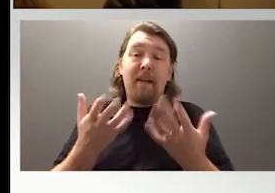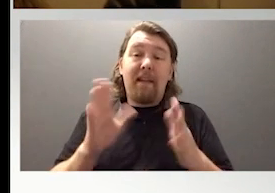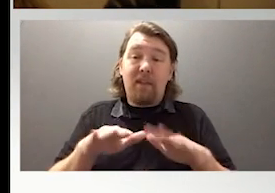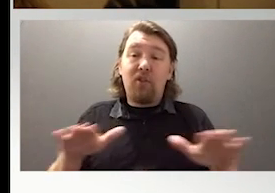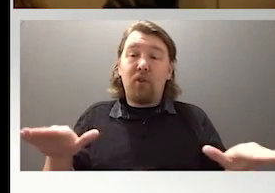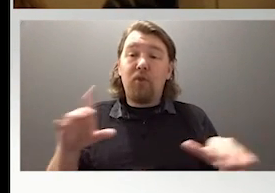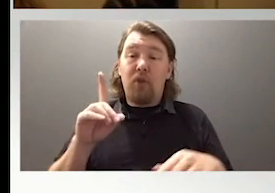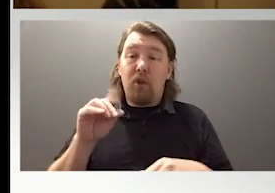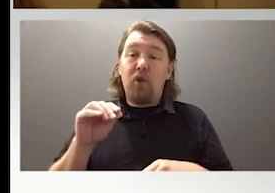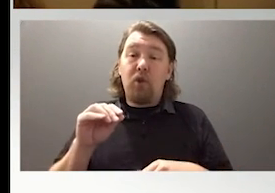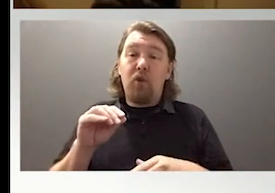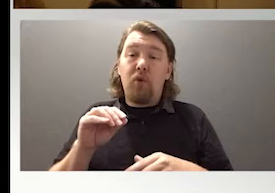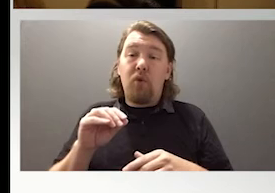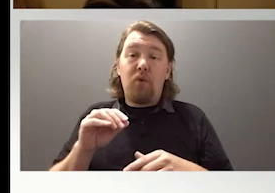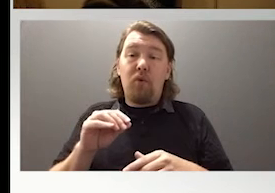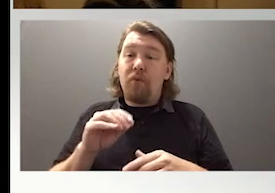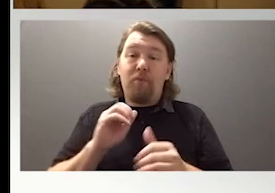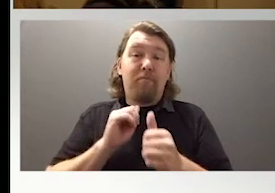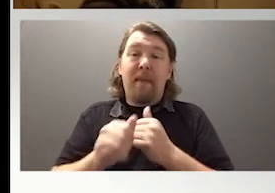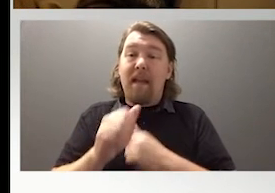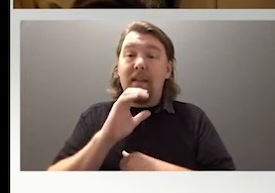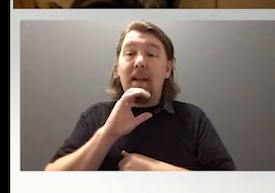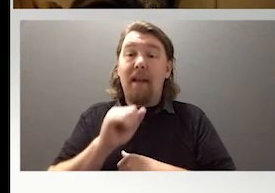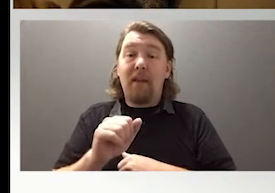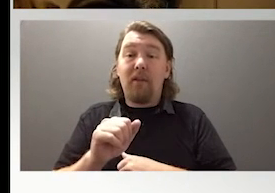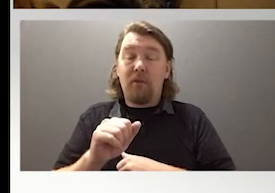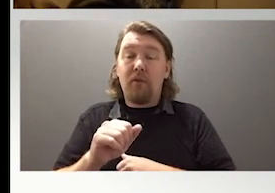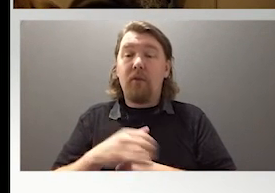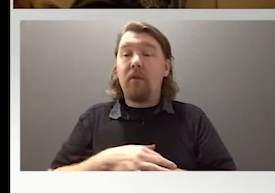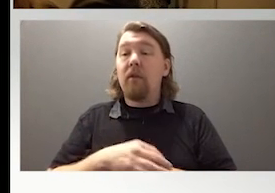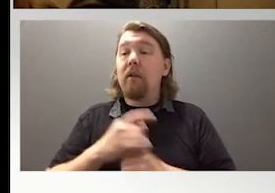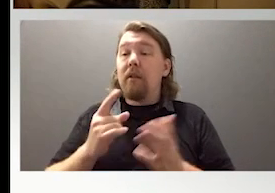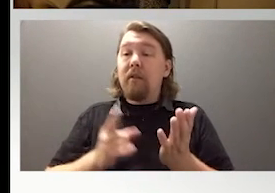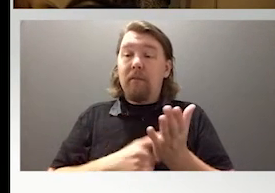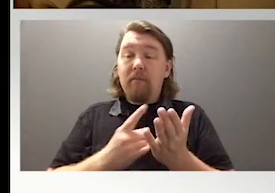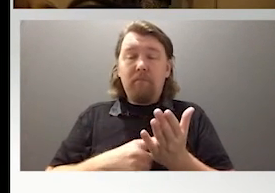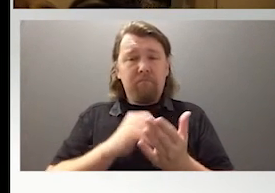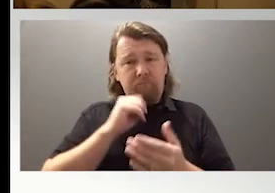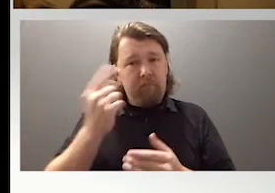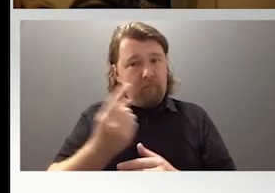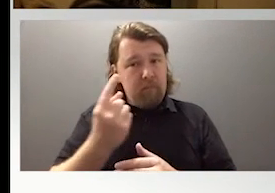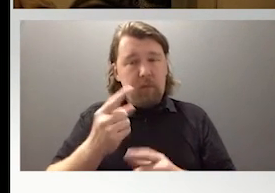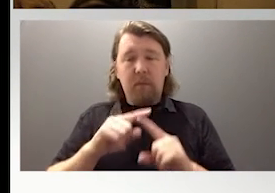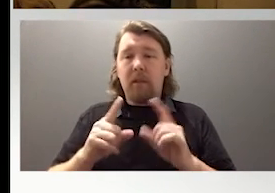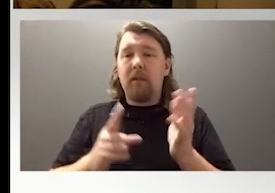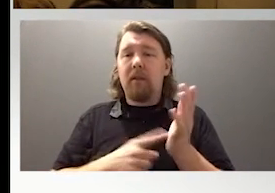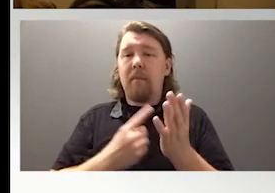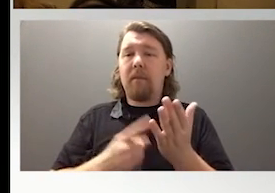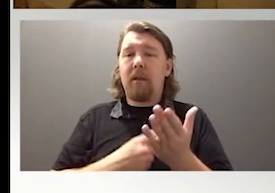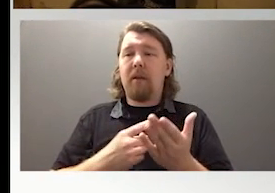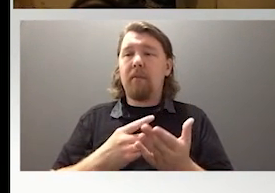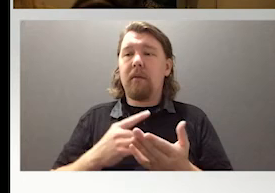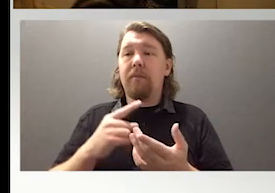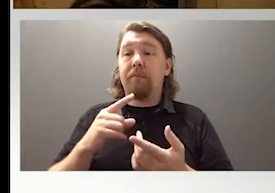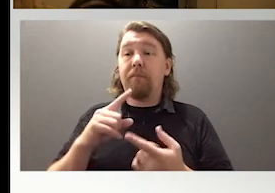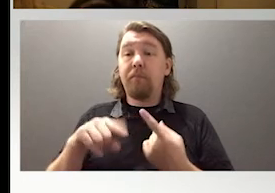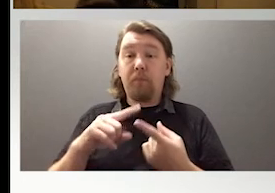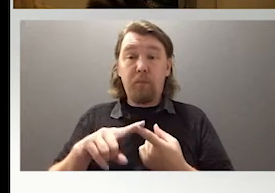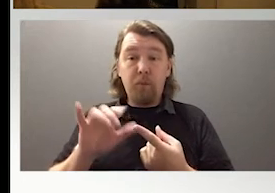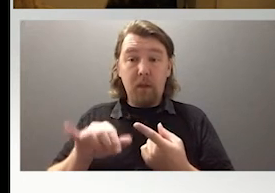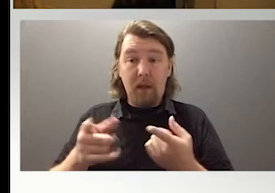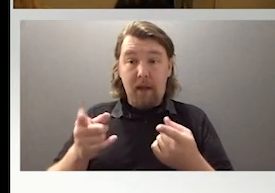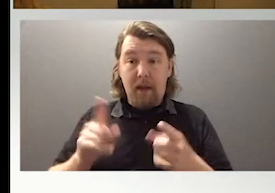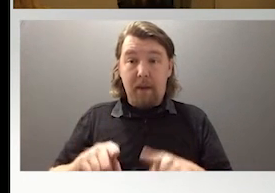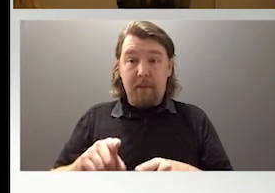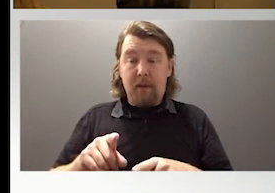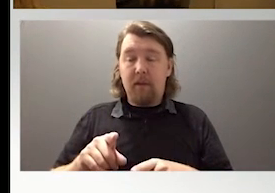of services between the ages of 21 and 22. Sometimes, not always, but sometimes when that